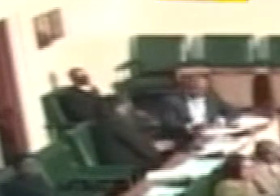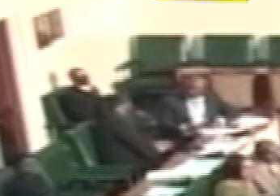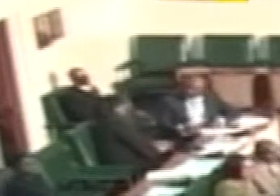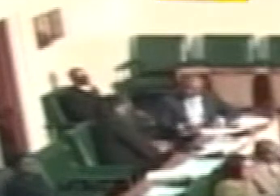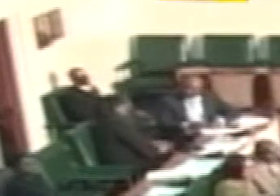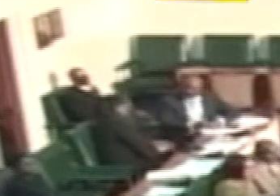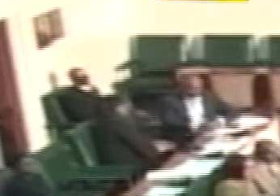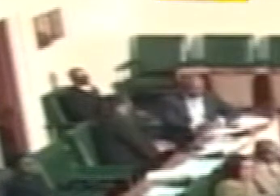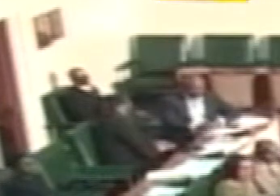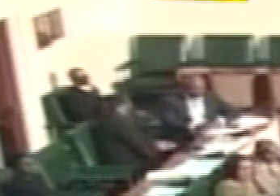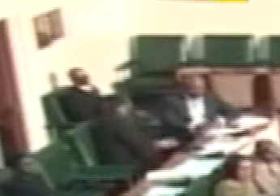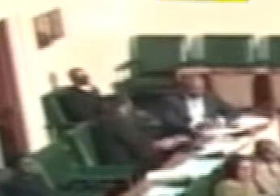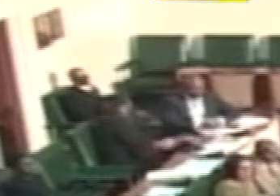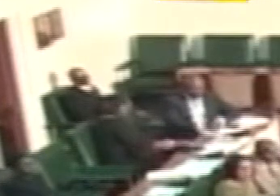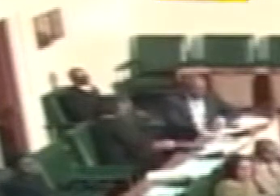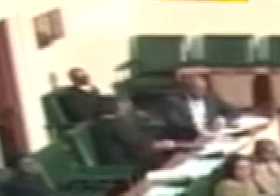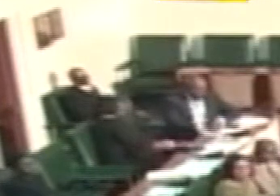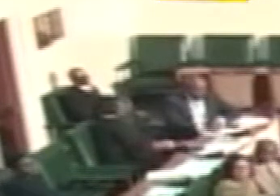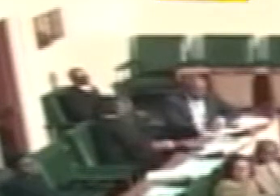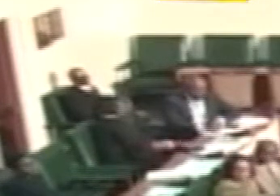Mr. Speaker,